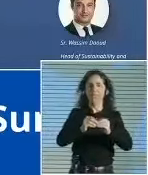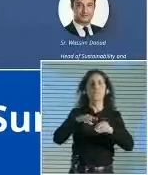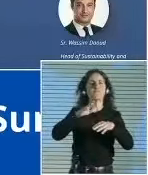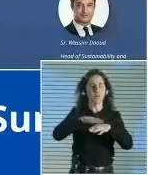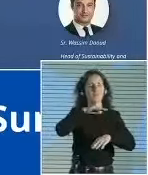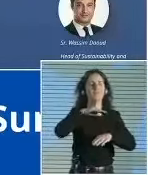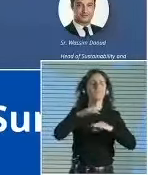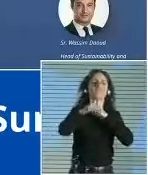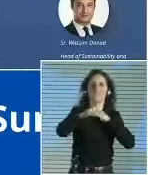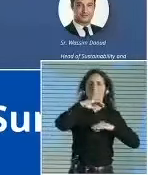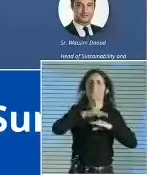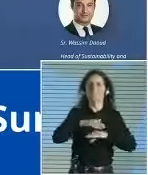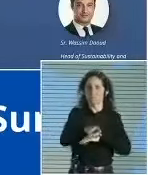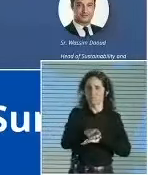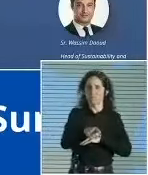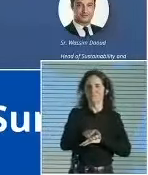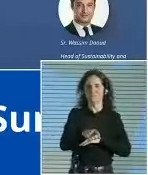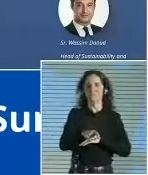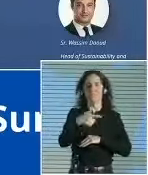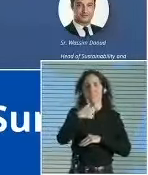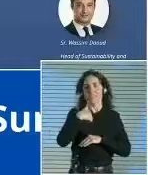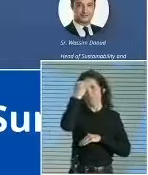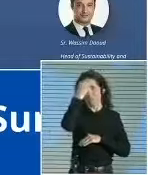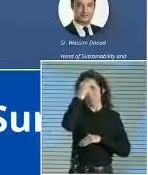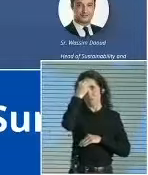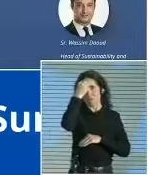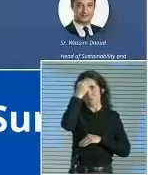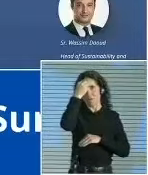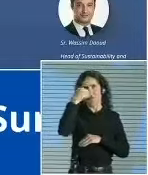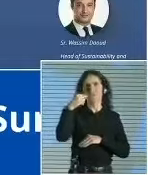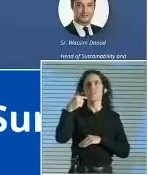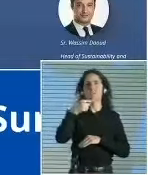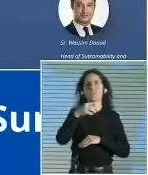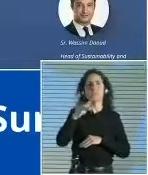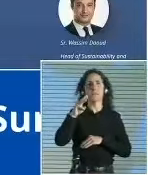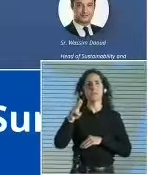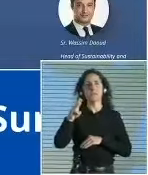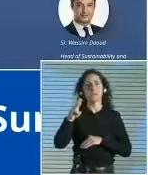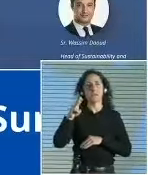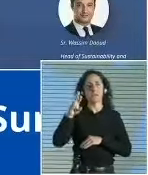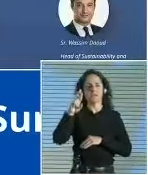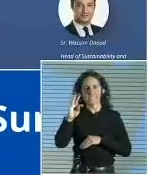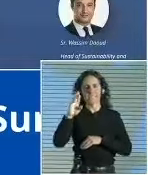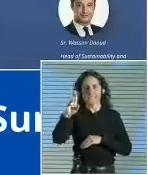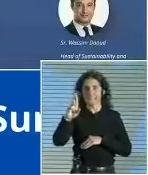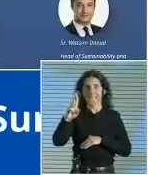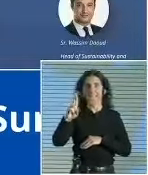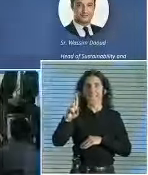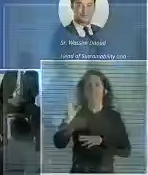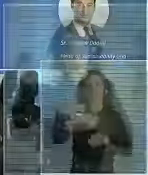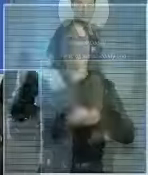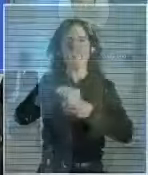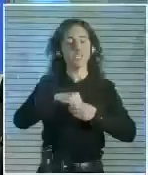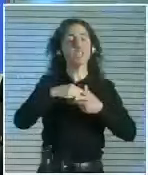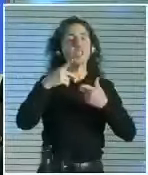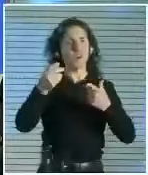right. That is exactly the purpose of the action frameworks that we are leading within the framework of the